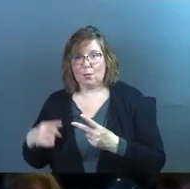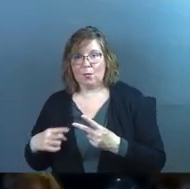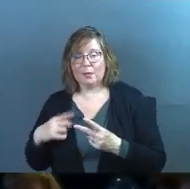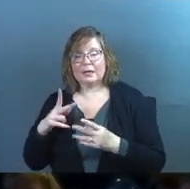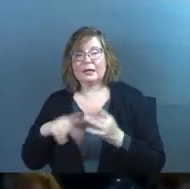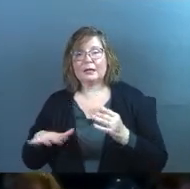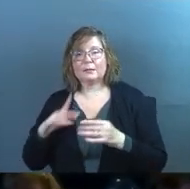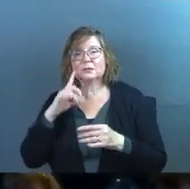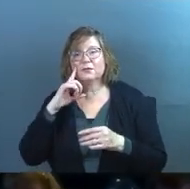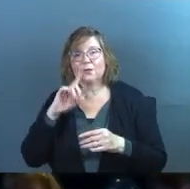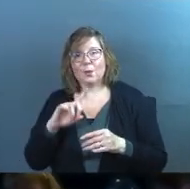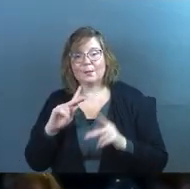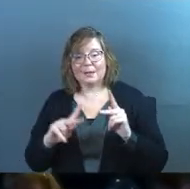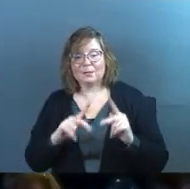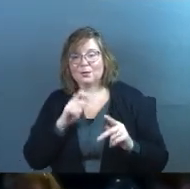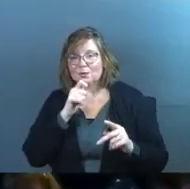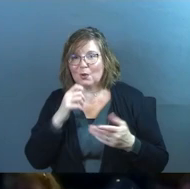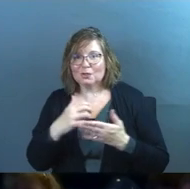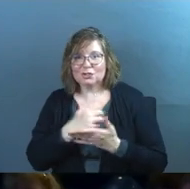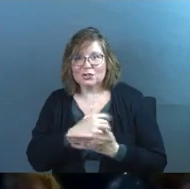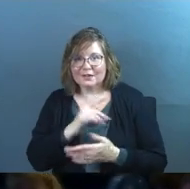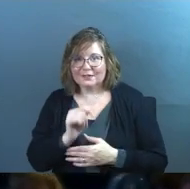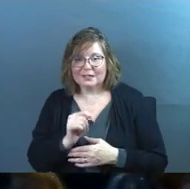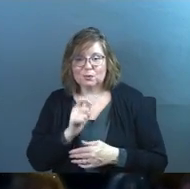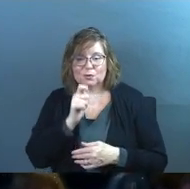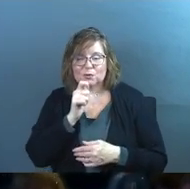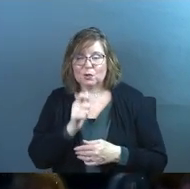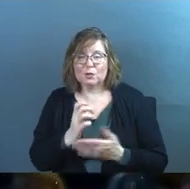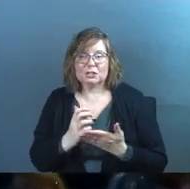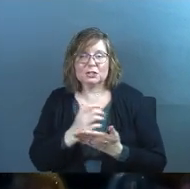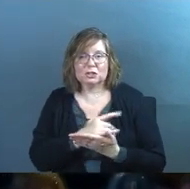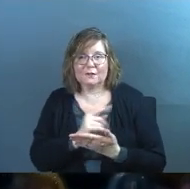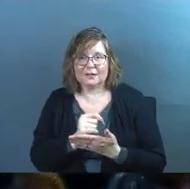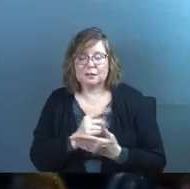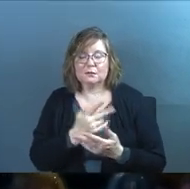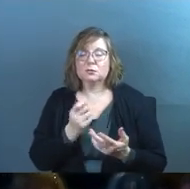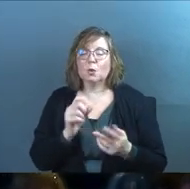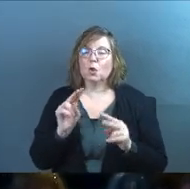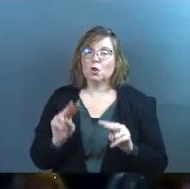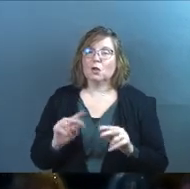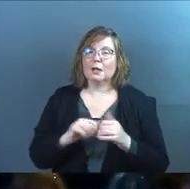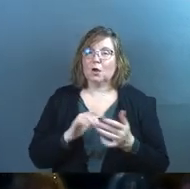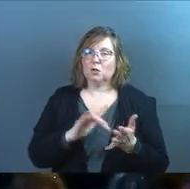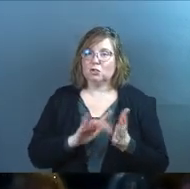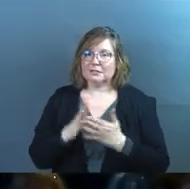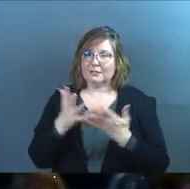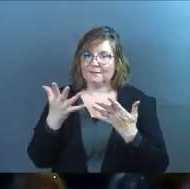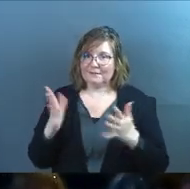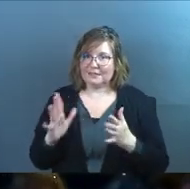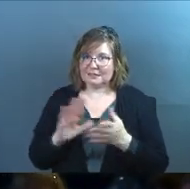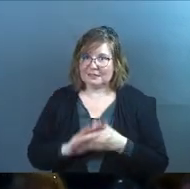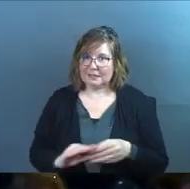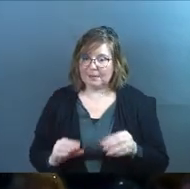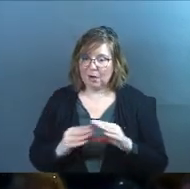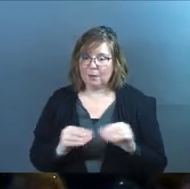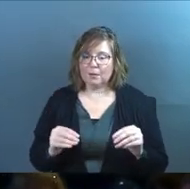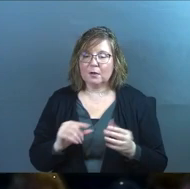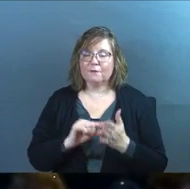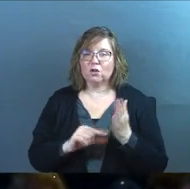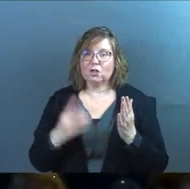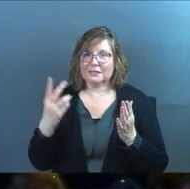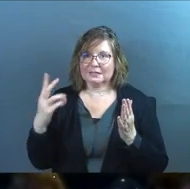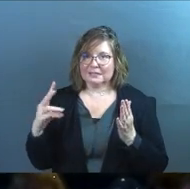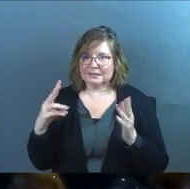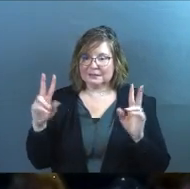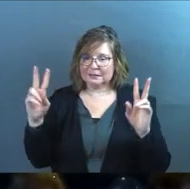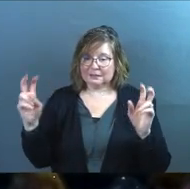that the kingdom of heaven is for the undeserving, the people who do not deserve it. So take a look at how Jesus finishes this parable again. Verse